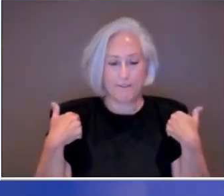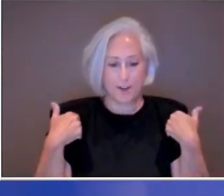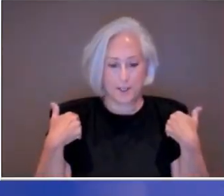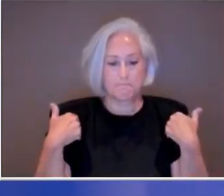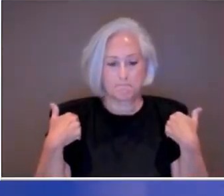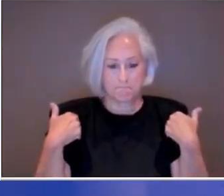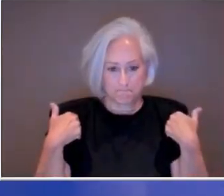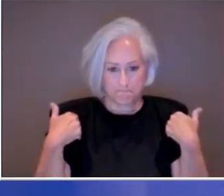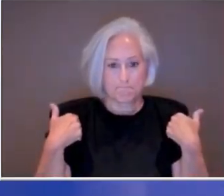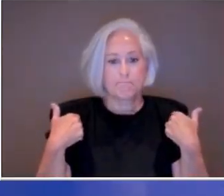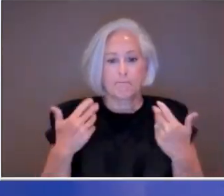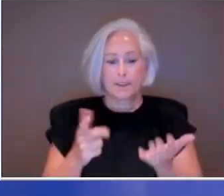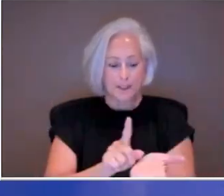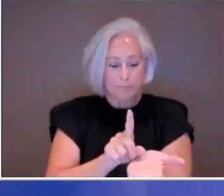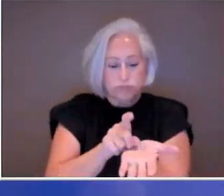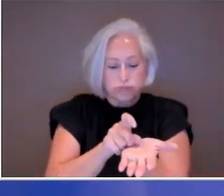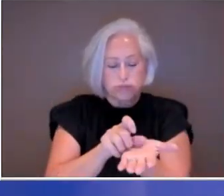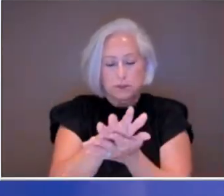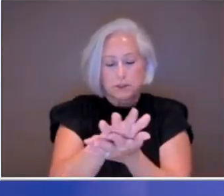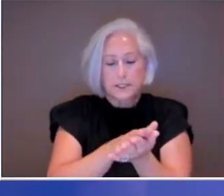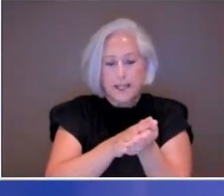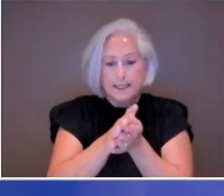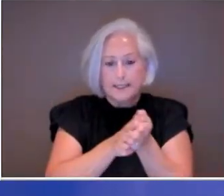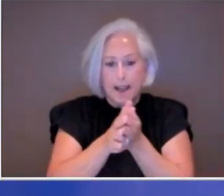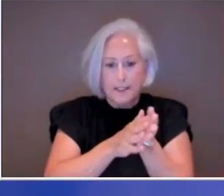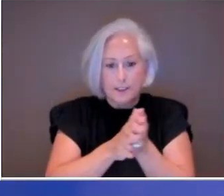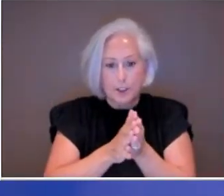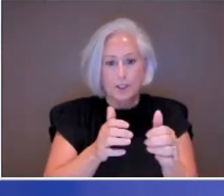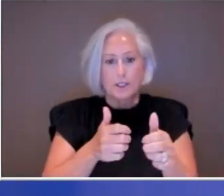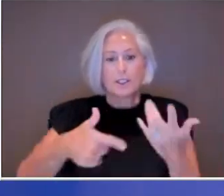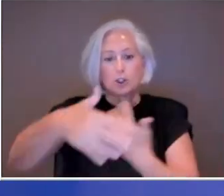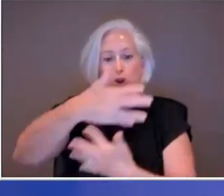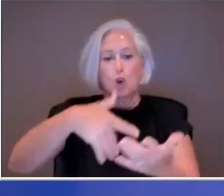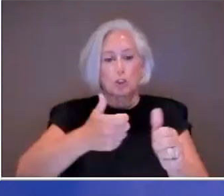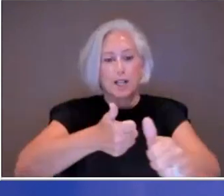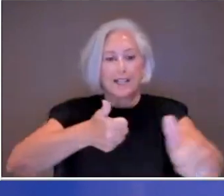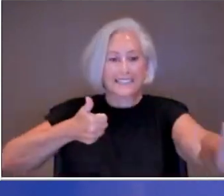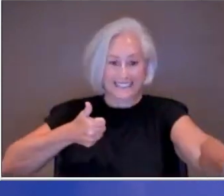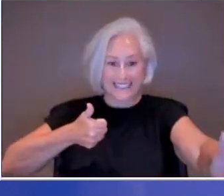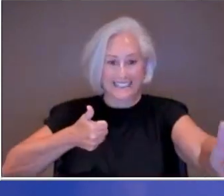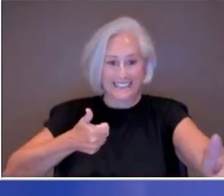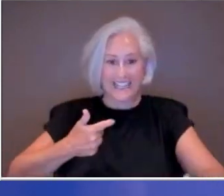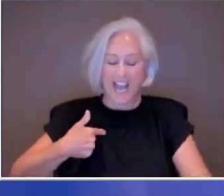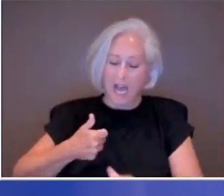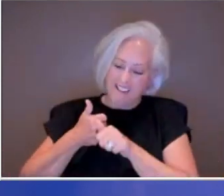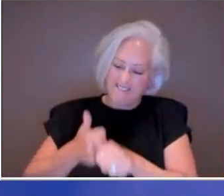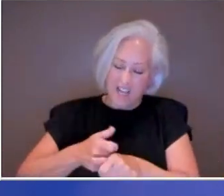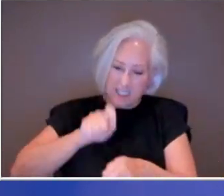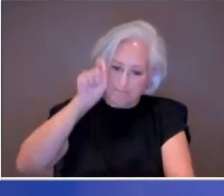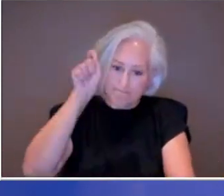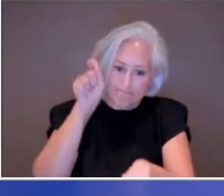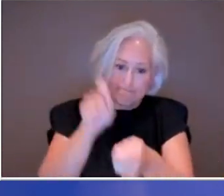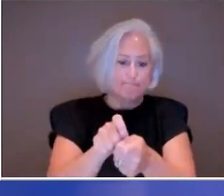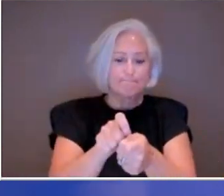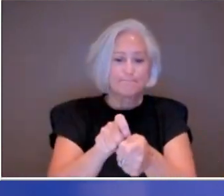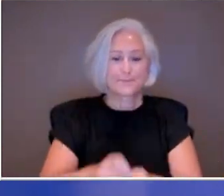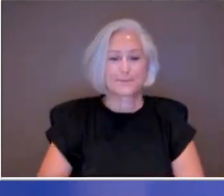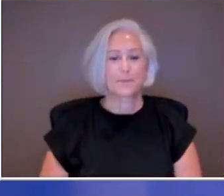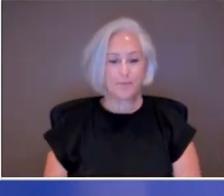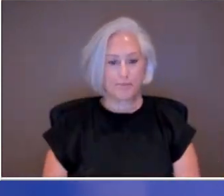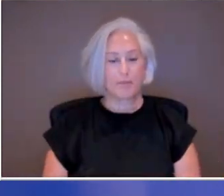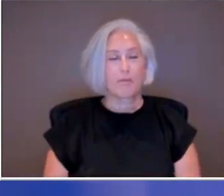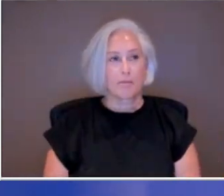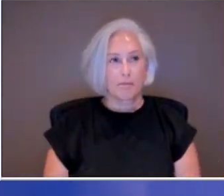Sanitizer on their hands. We social distanced, and I followed it to the letter of the law. And I would say too,